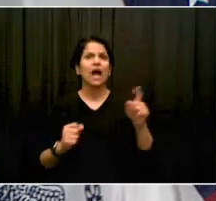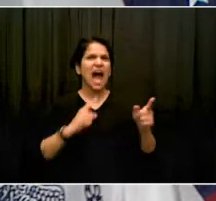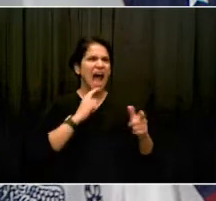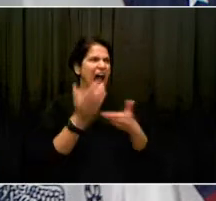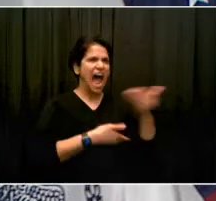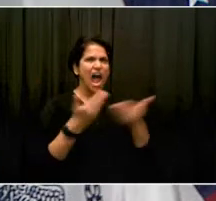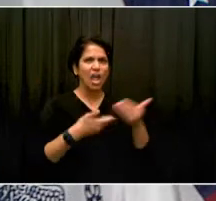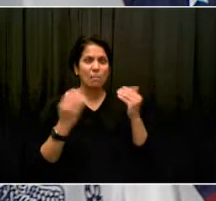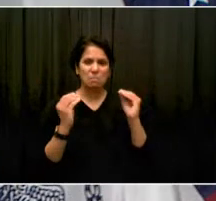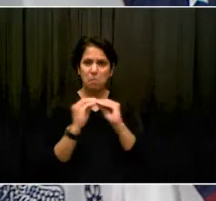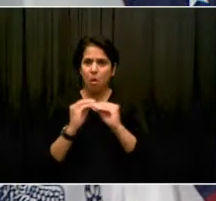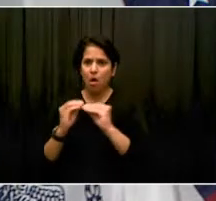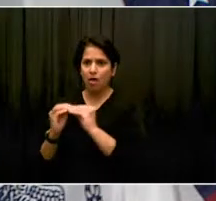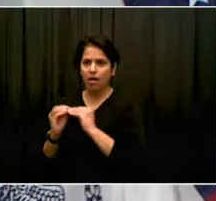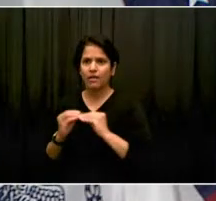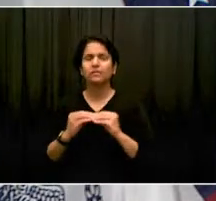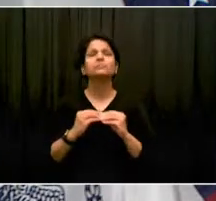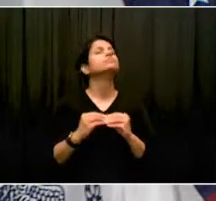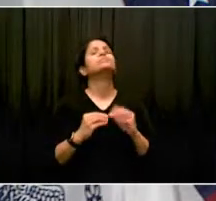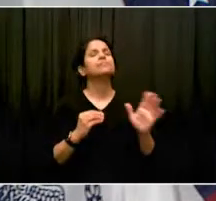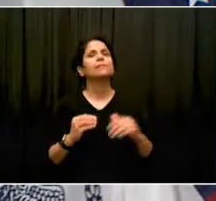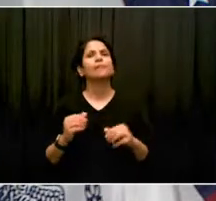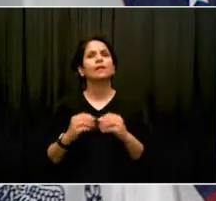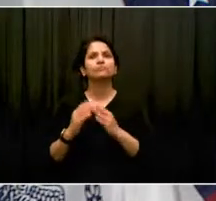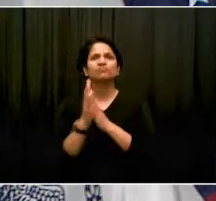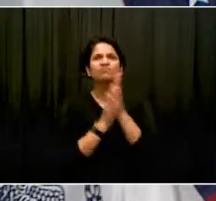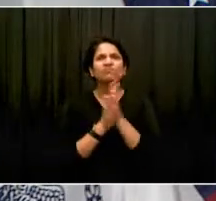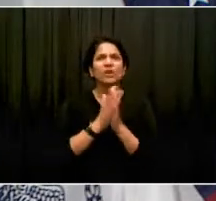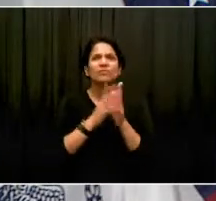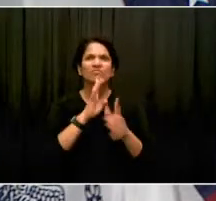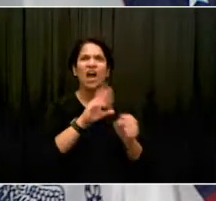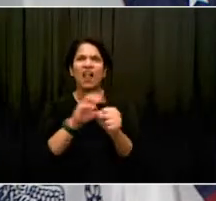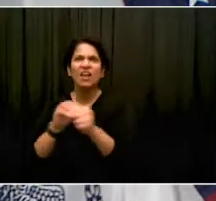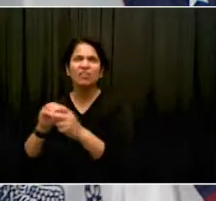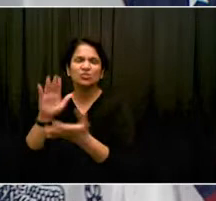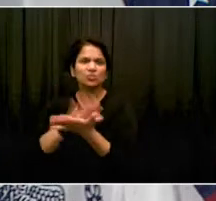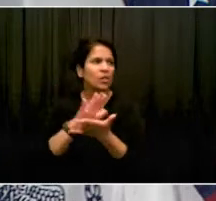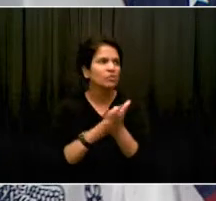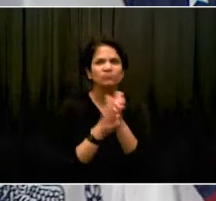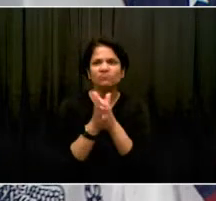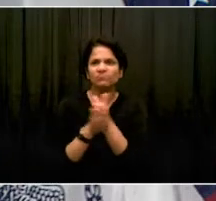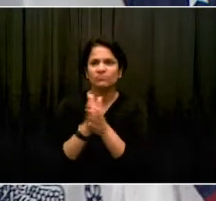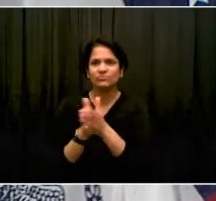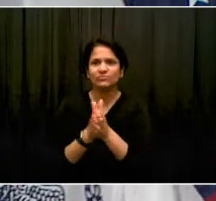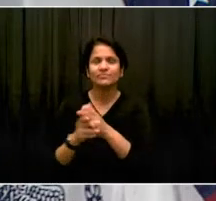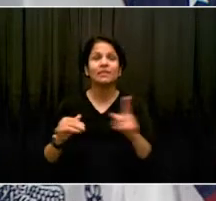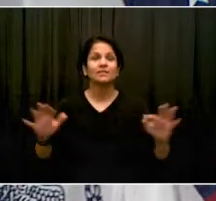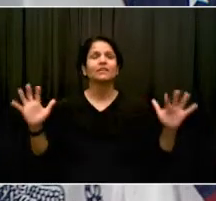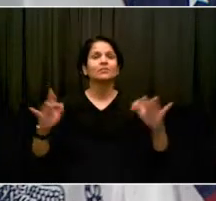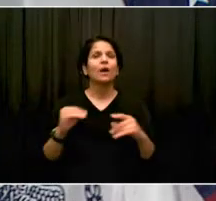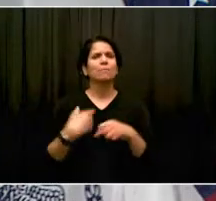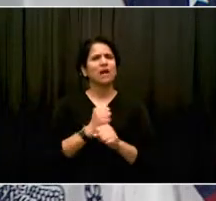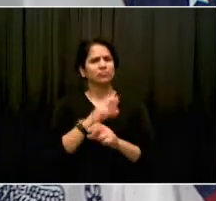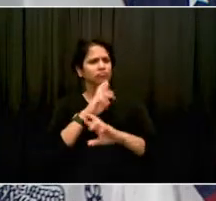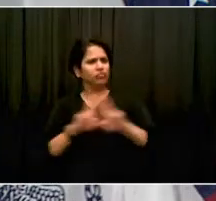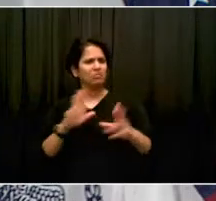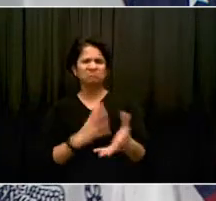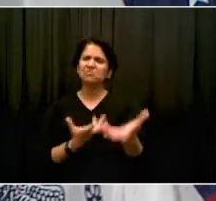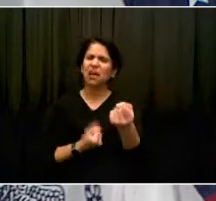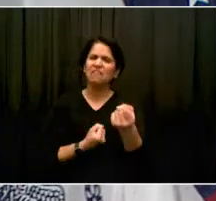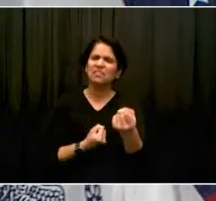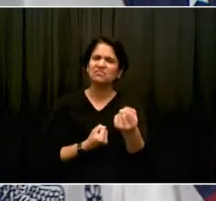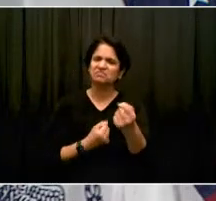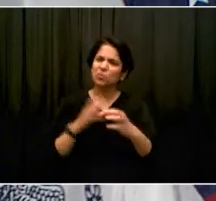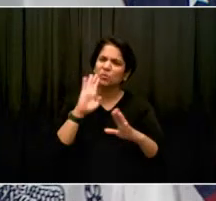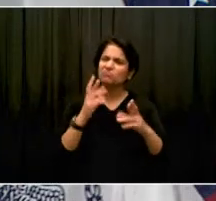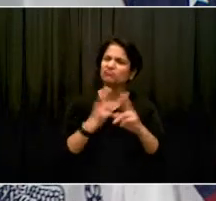very confident that we'll have the personnel we need going forward. Go ahead, Marla. Okay, so will the Department of Education be